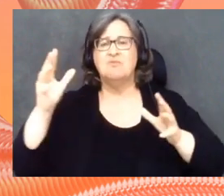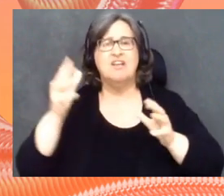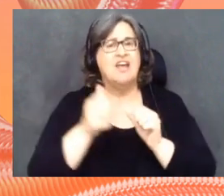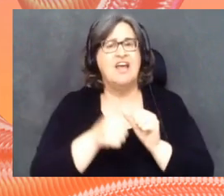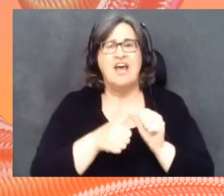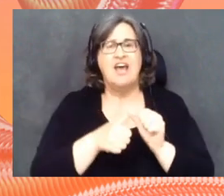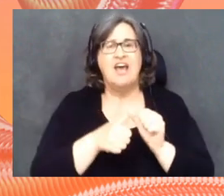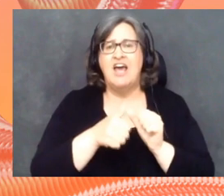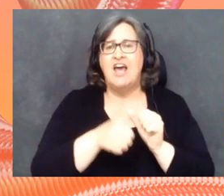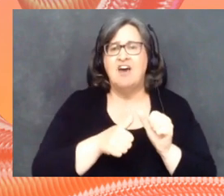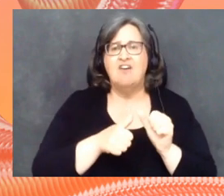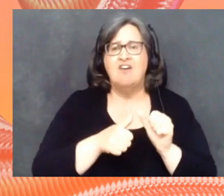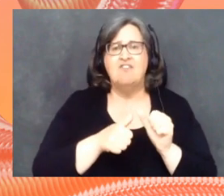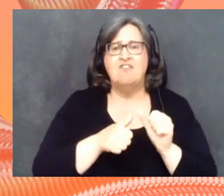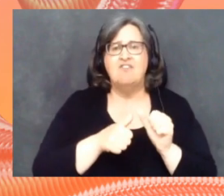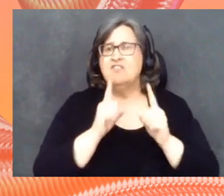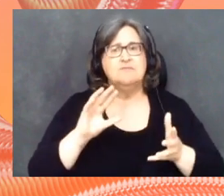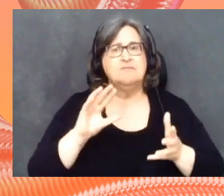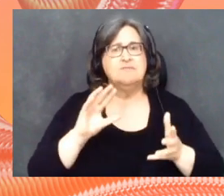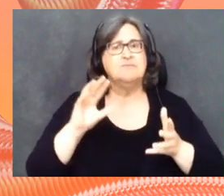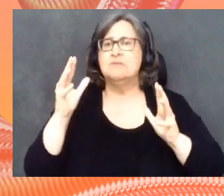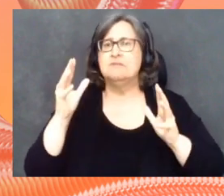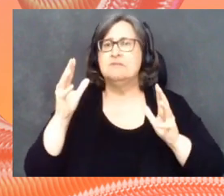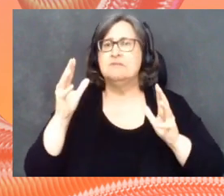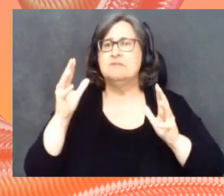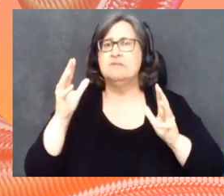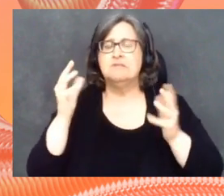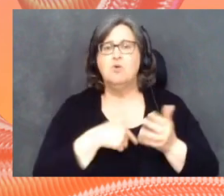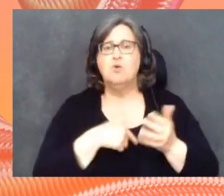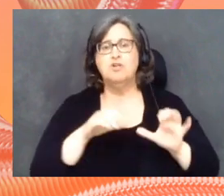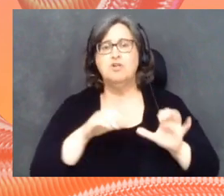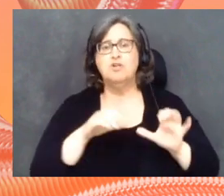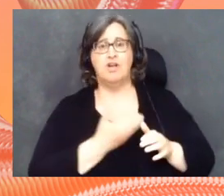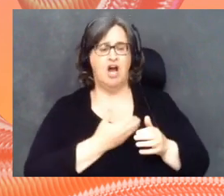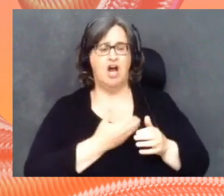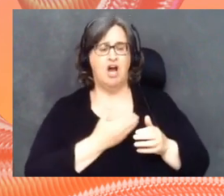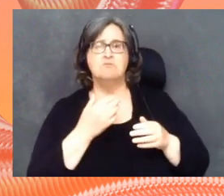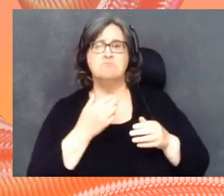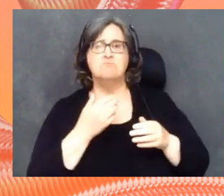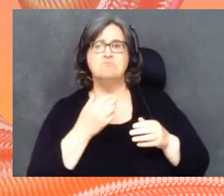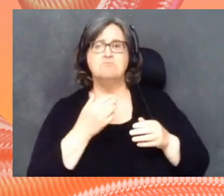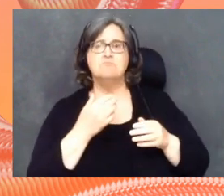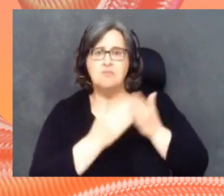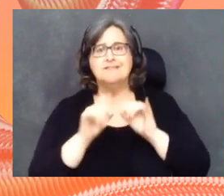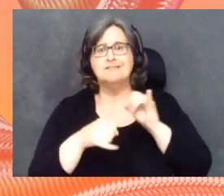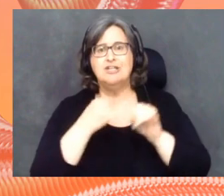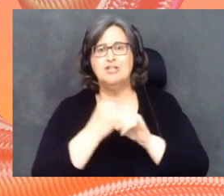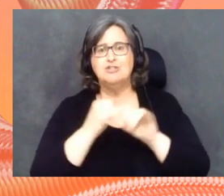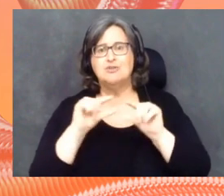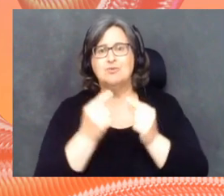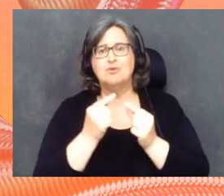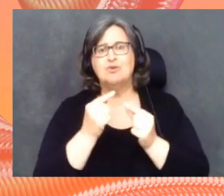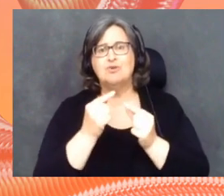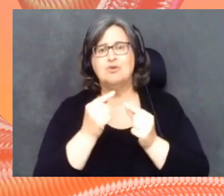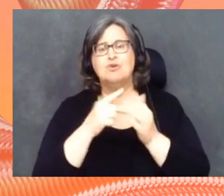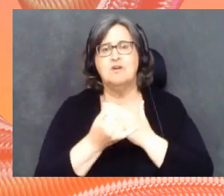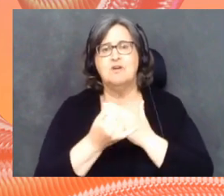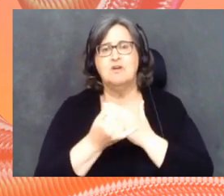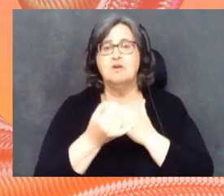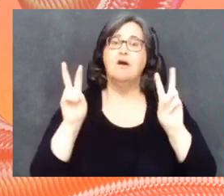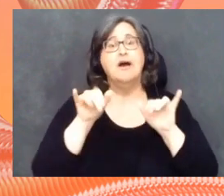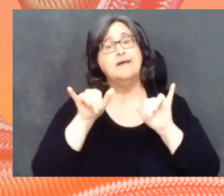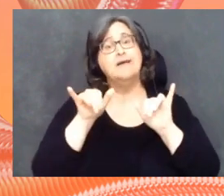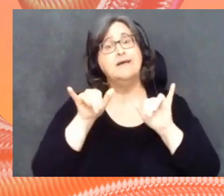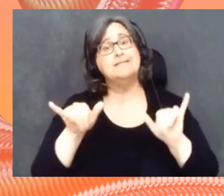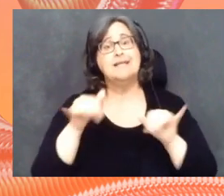is up for grabs. And I feel like we're doing our part of like the international group project of like, stay safe, like AMC